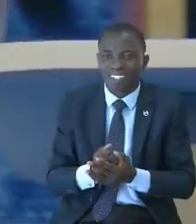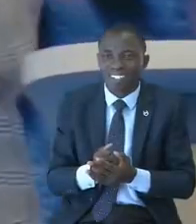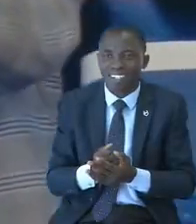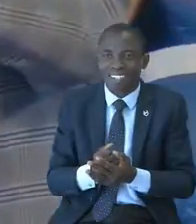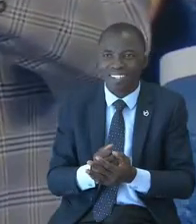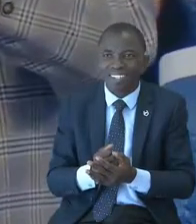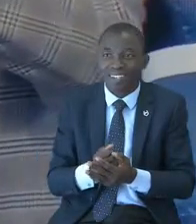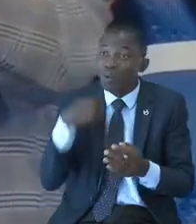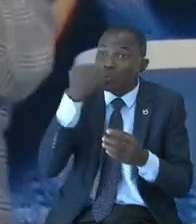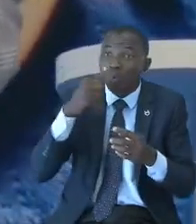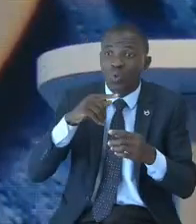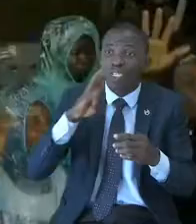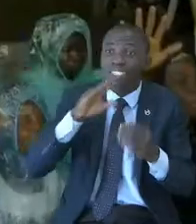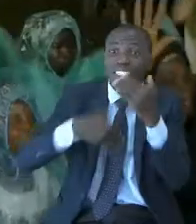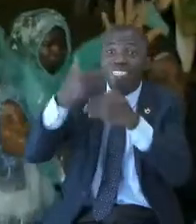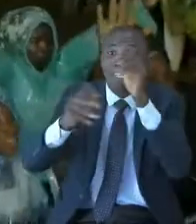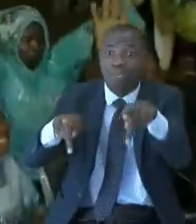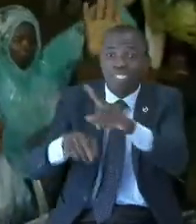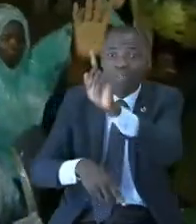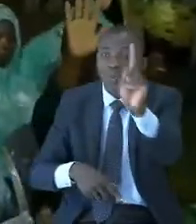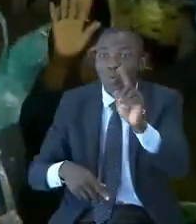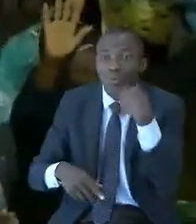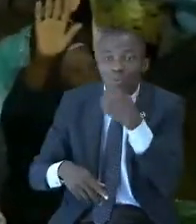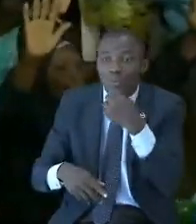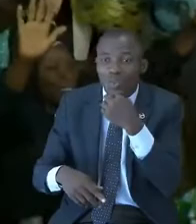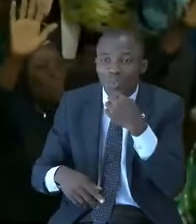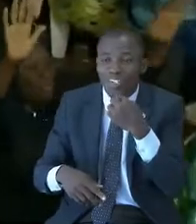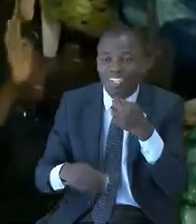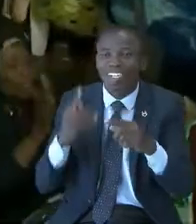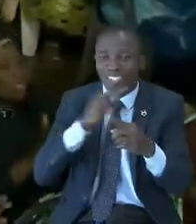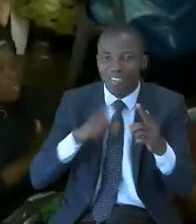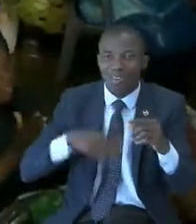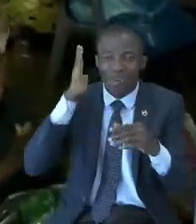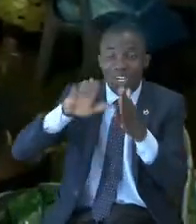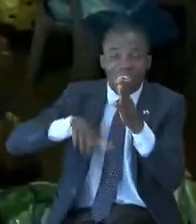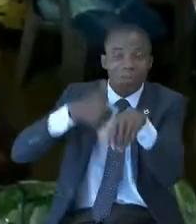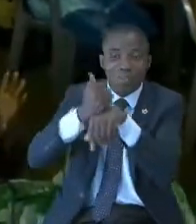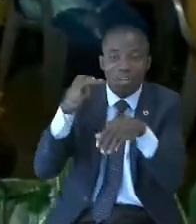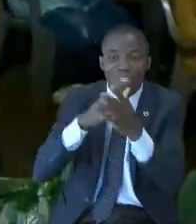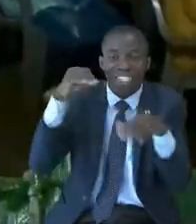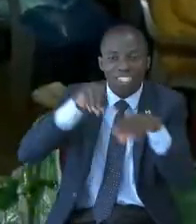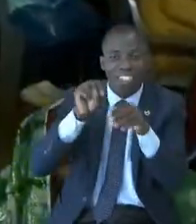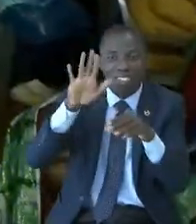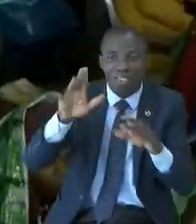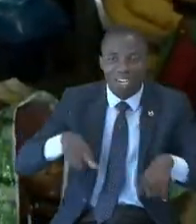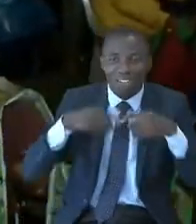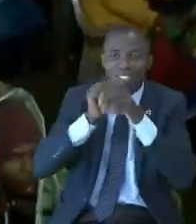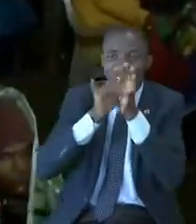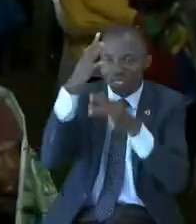Who will be the next? The Lord confirm it in your life in Jesus' name. Now,